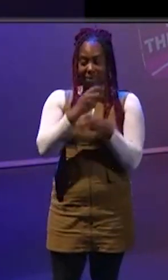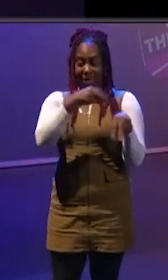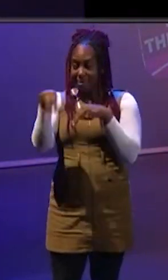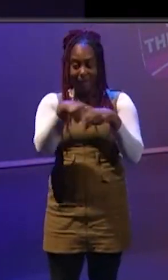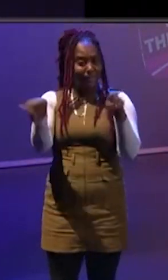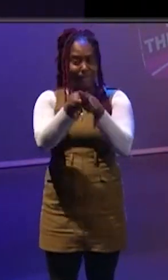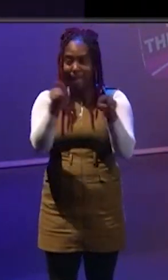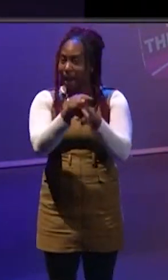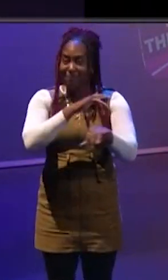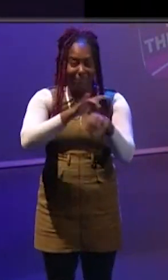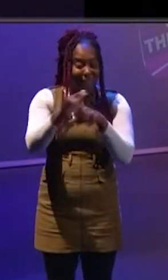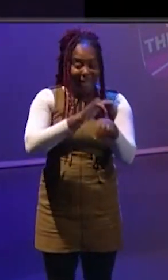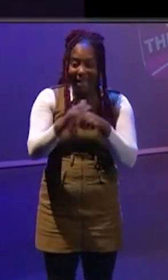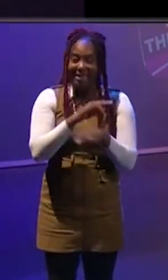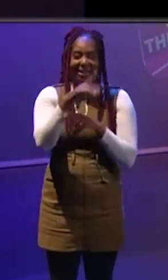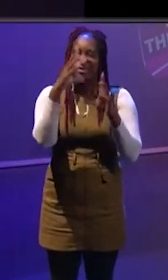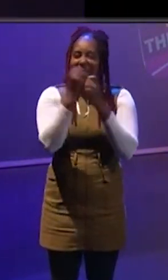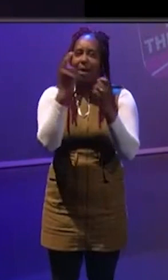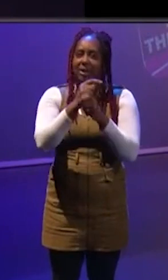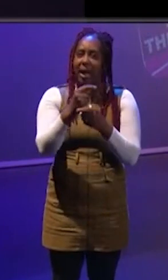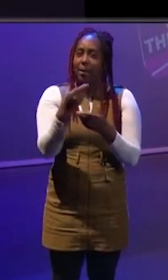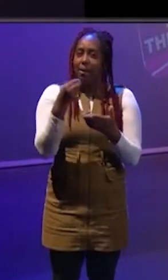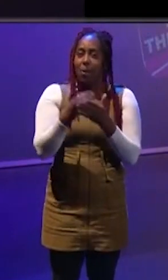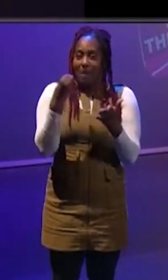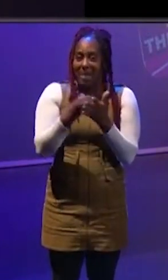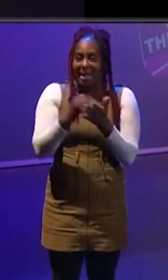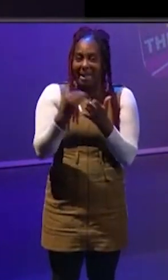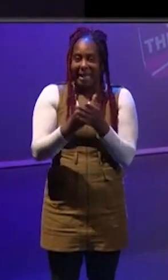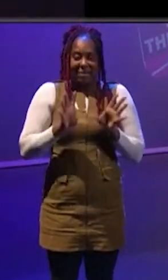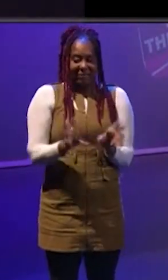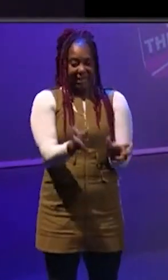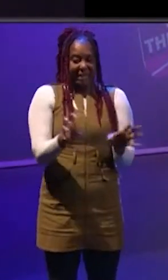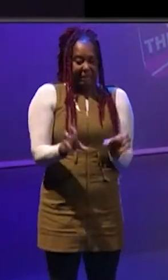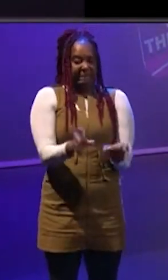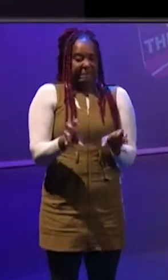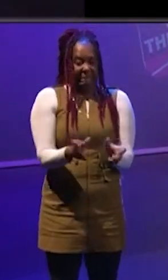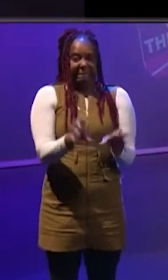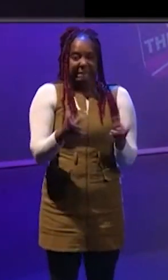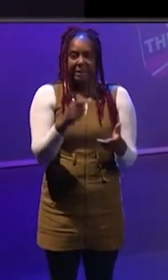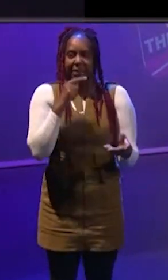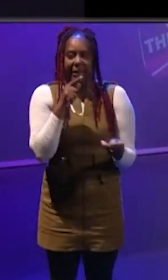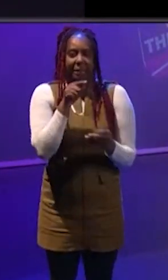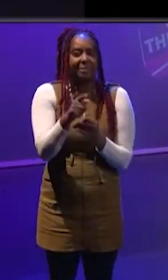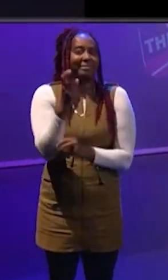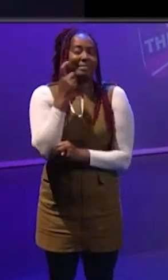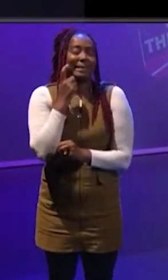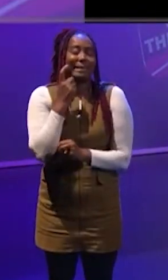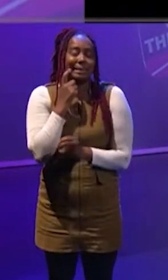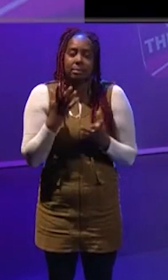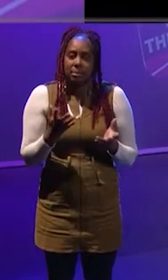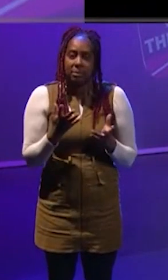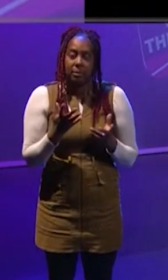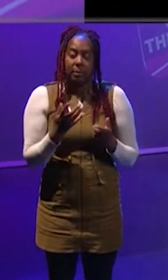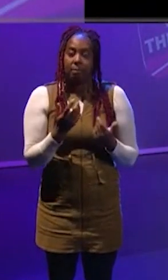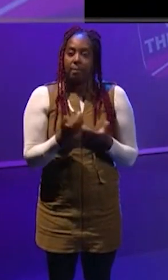in theatre. It's just that sometimes you put a bit more money in the physiotherapy line. And genuinely, it often boils down to being as simple as that. And for